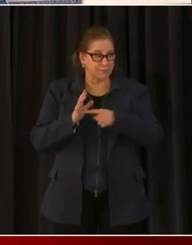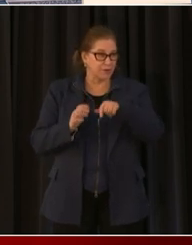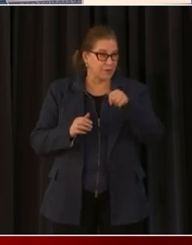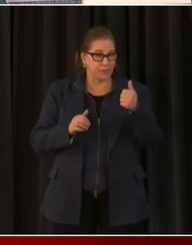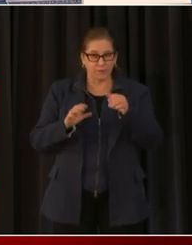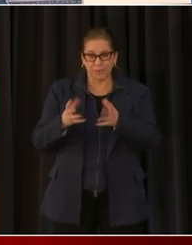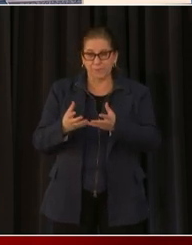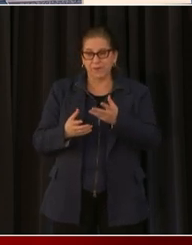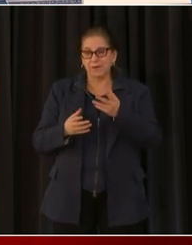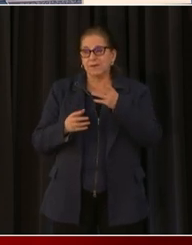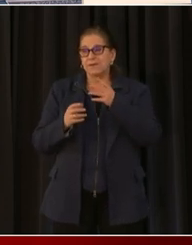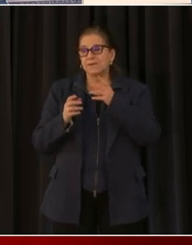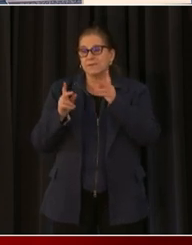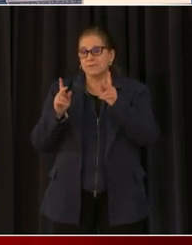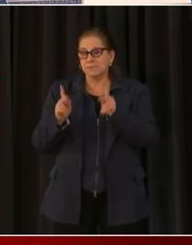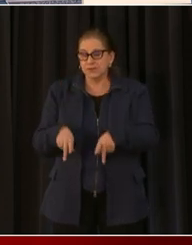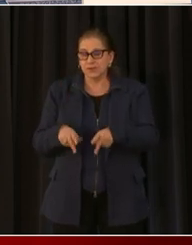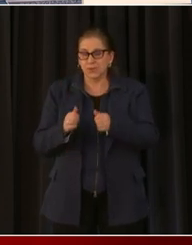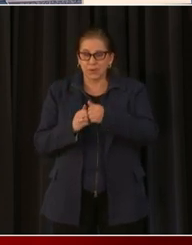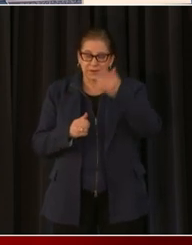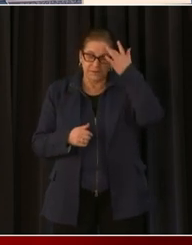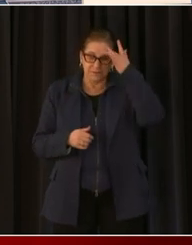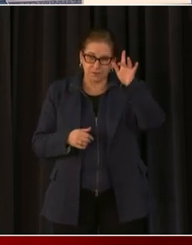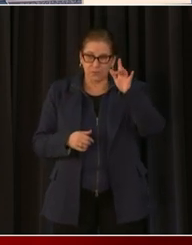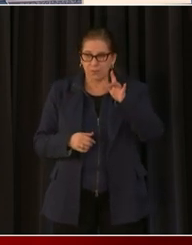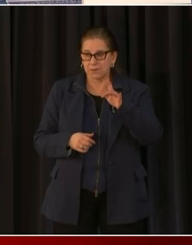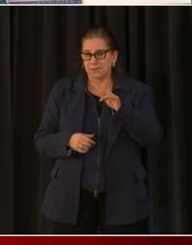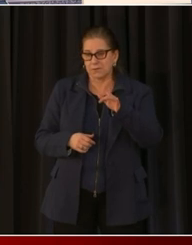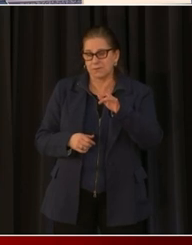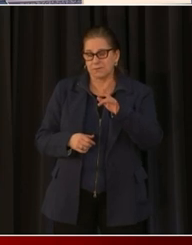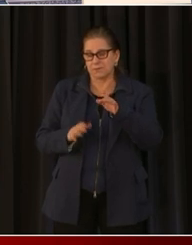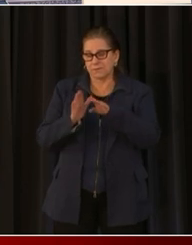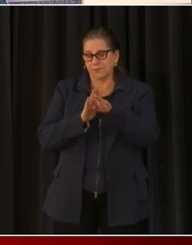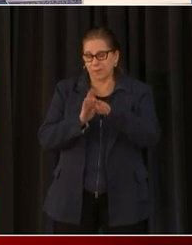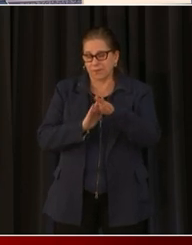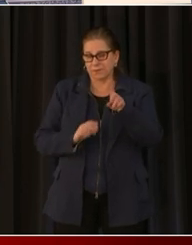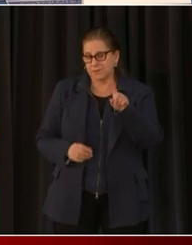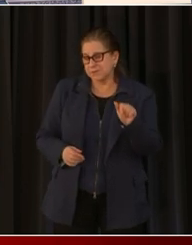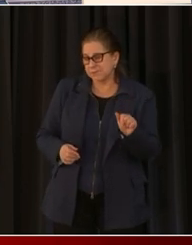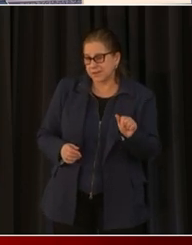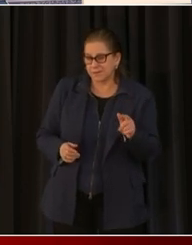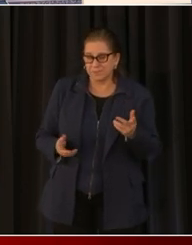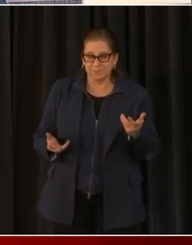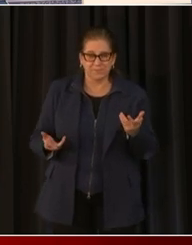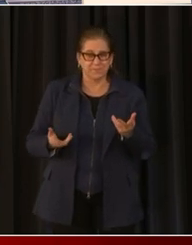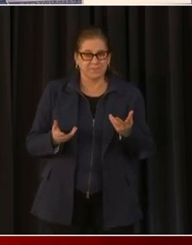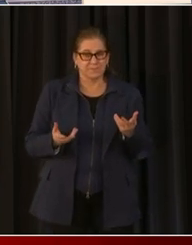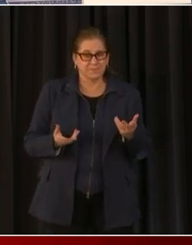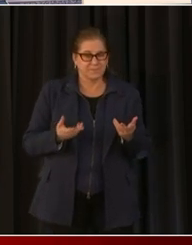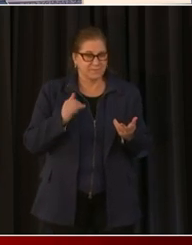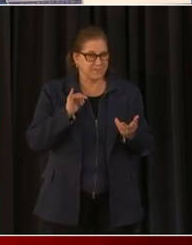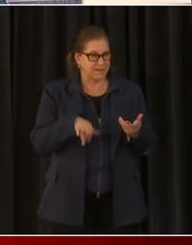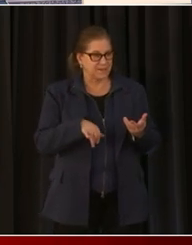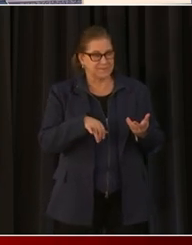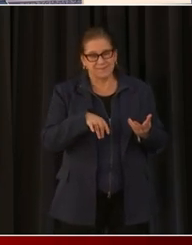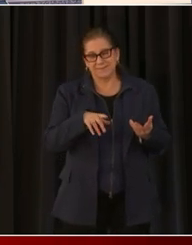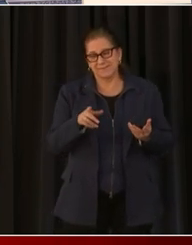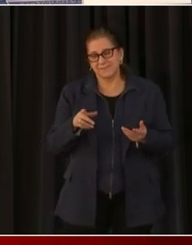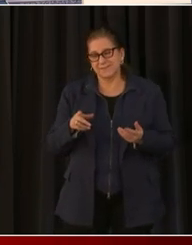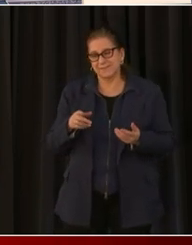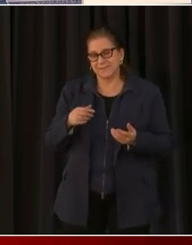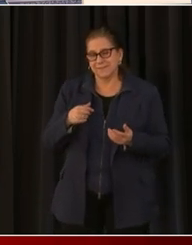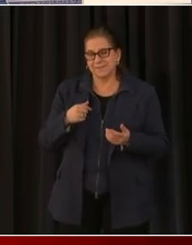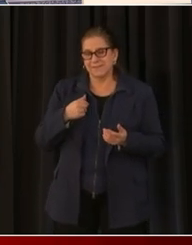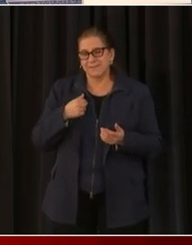disabilities, regardless of their living situation, right? So whether or not they're in congregate settings. And we've seen that same phenomenon play